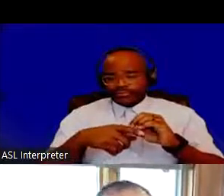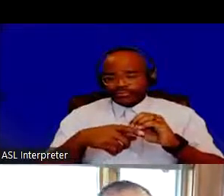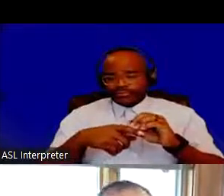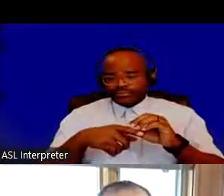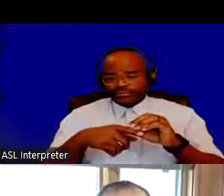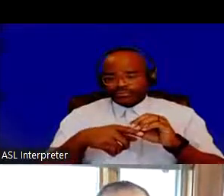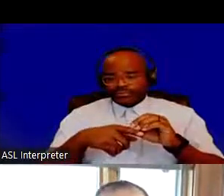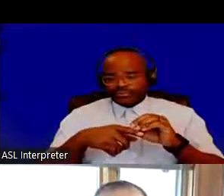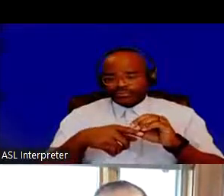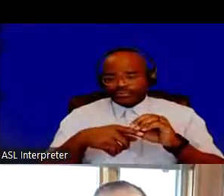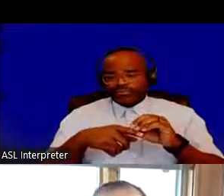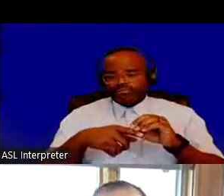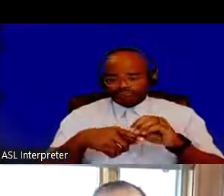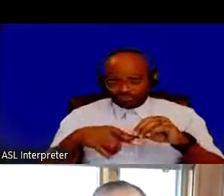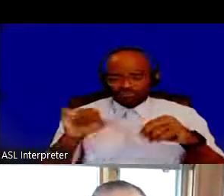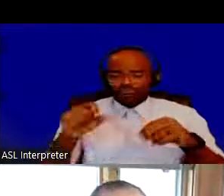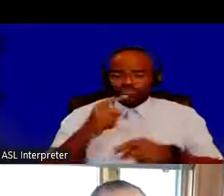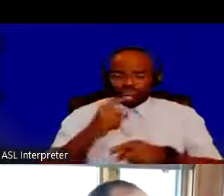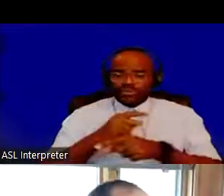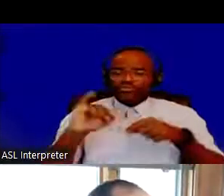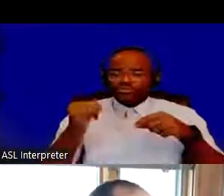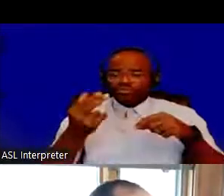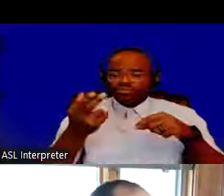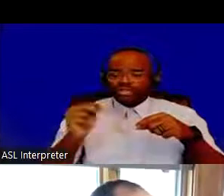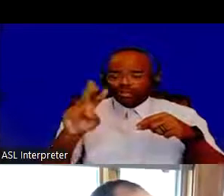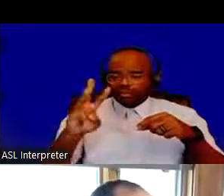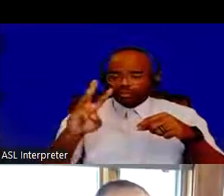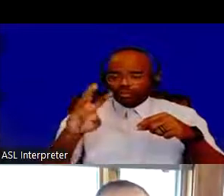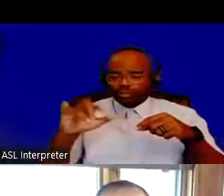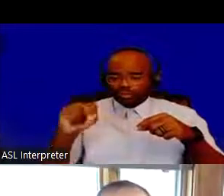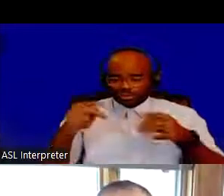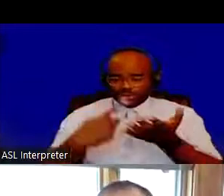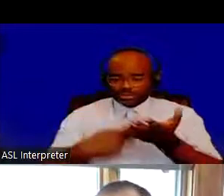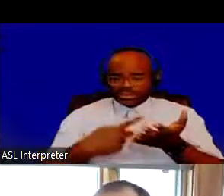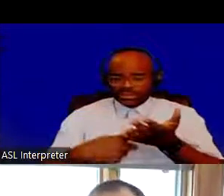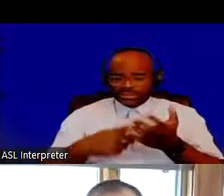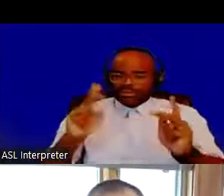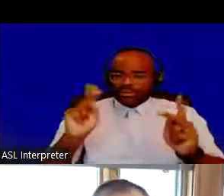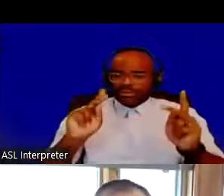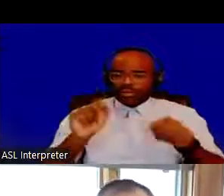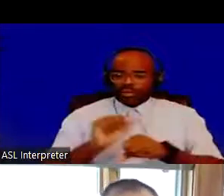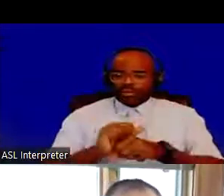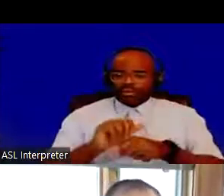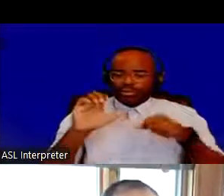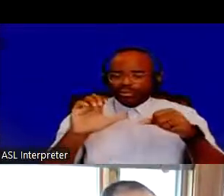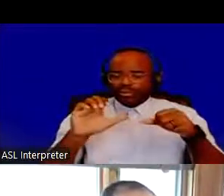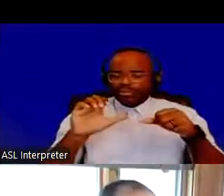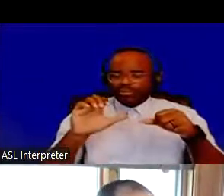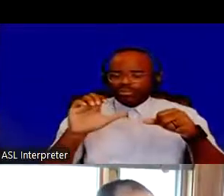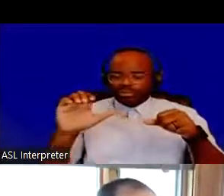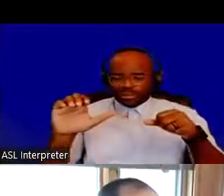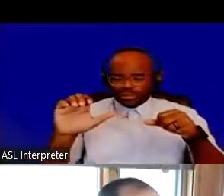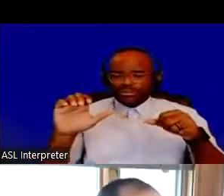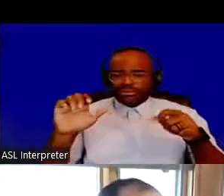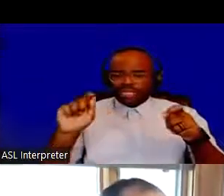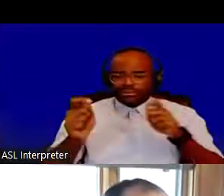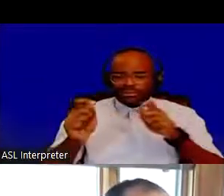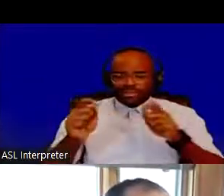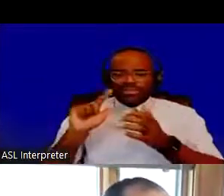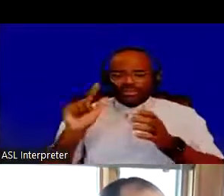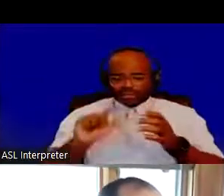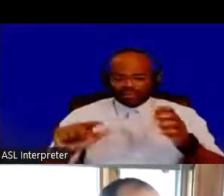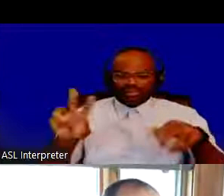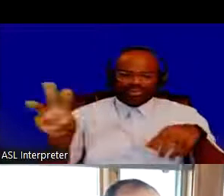yeah, so yes, exactly. John Wilson talks about the folks working on the Climate Change Adaptation Library for the Western United States, and we have a tool